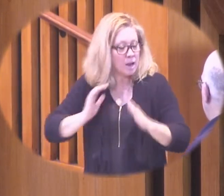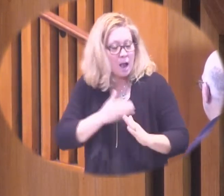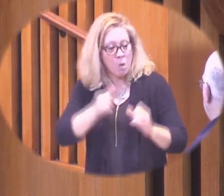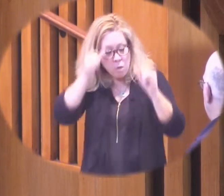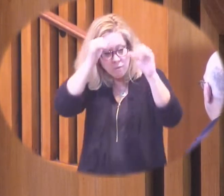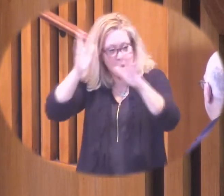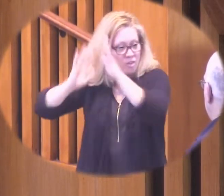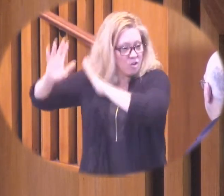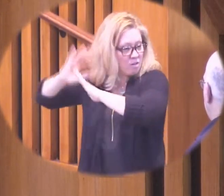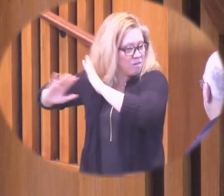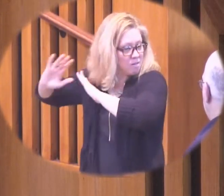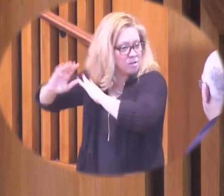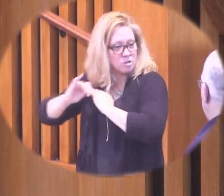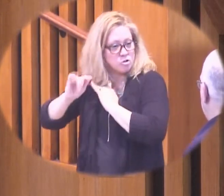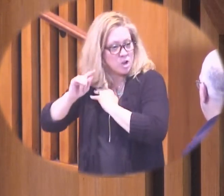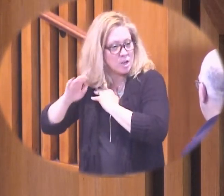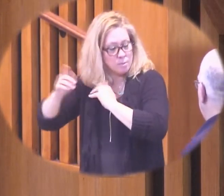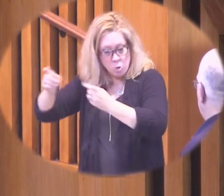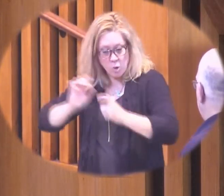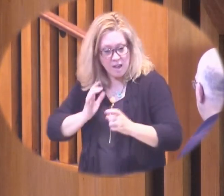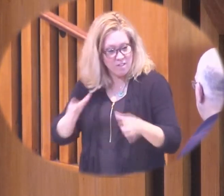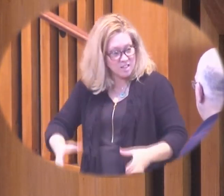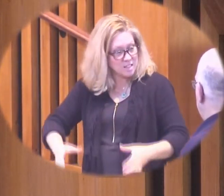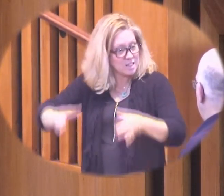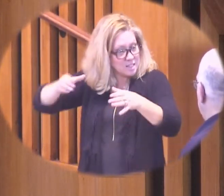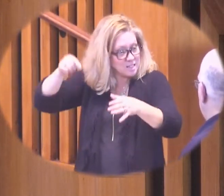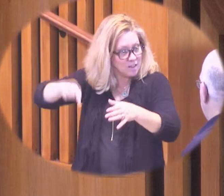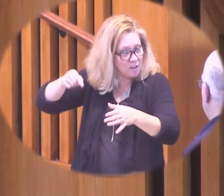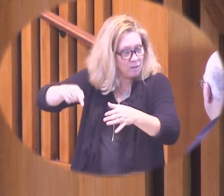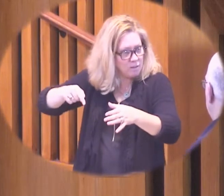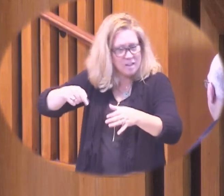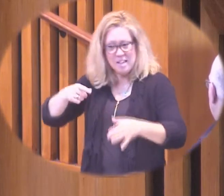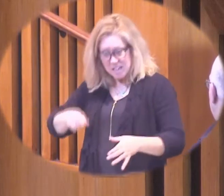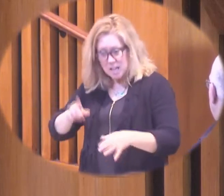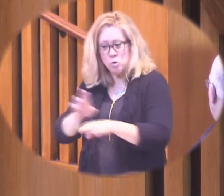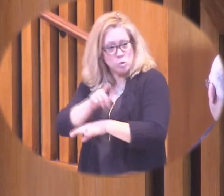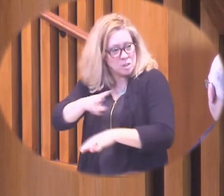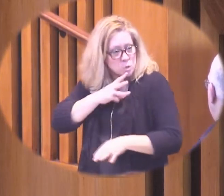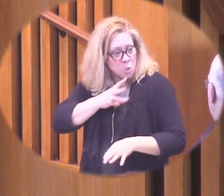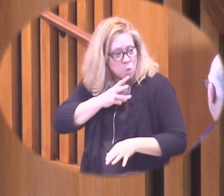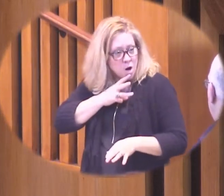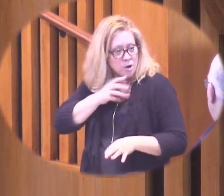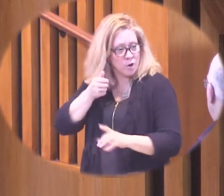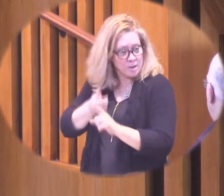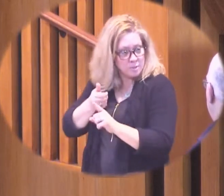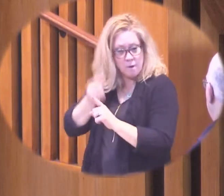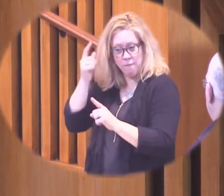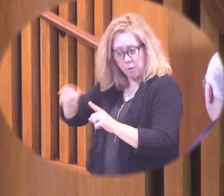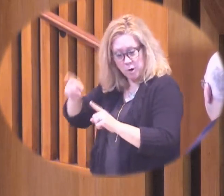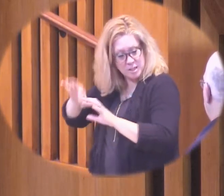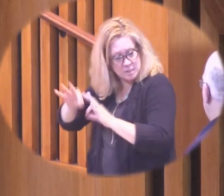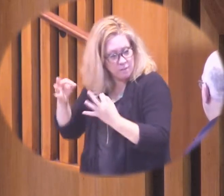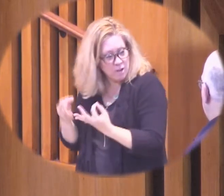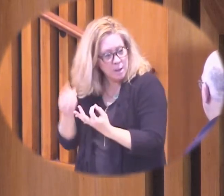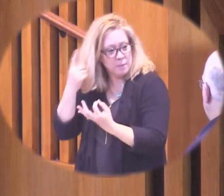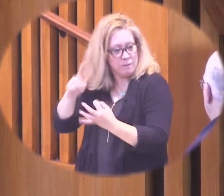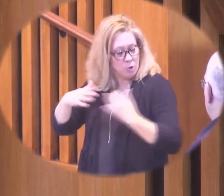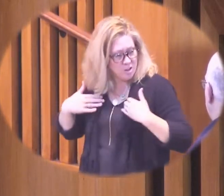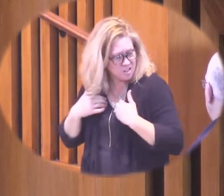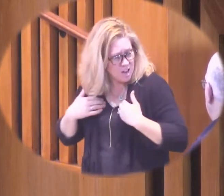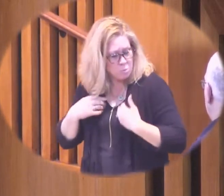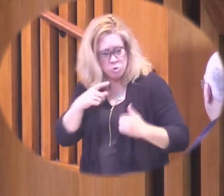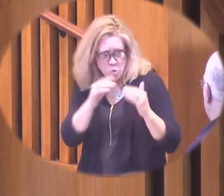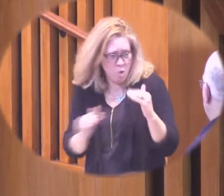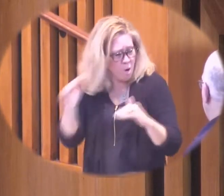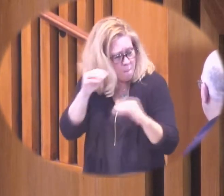who gave us this cistern and drank from it himself with his children and his flocks?"